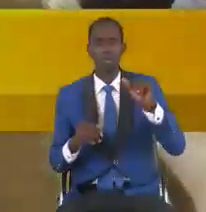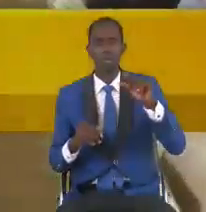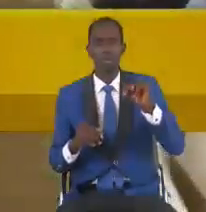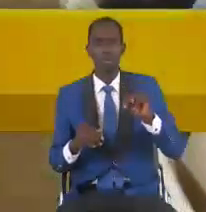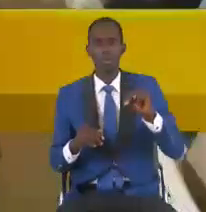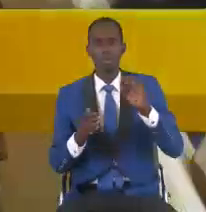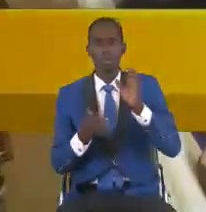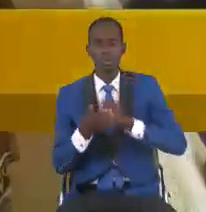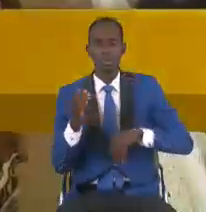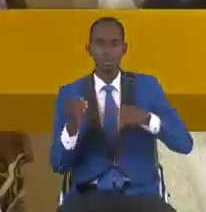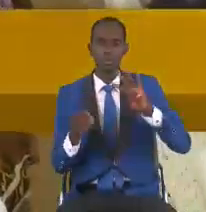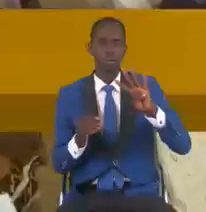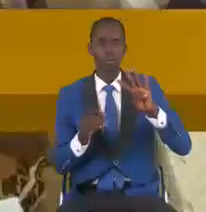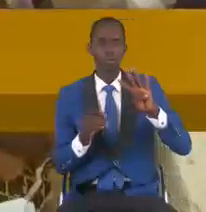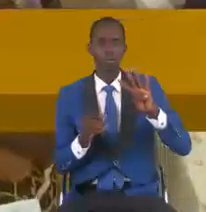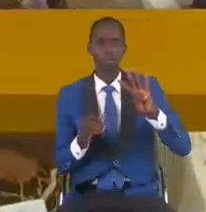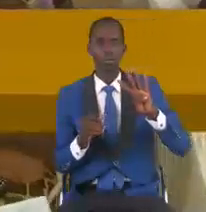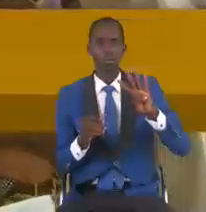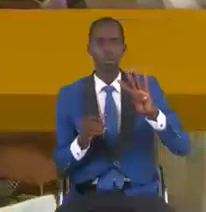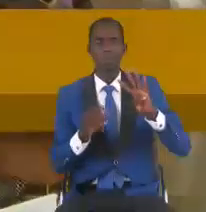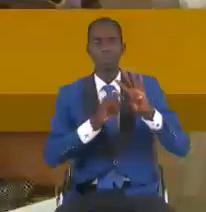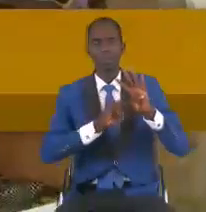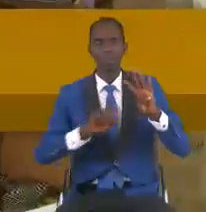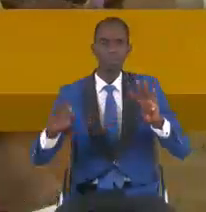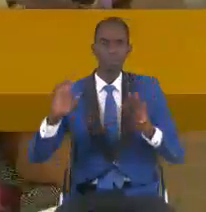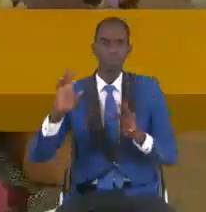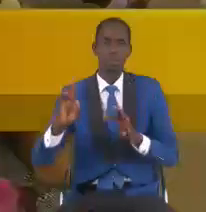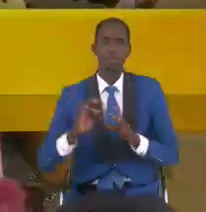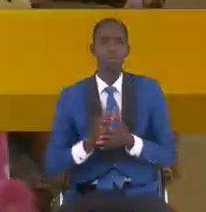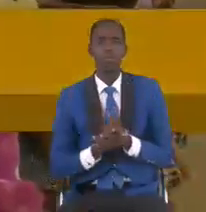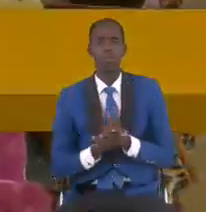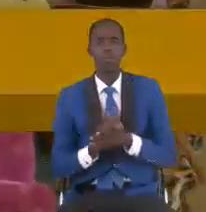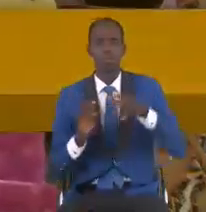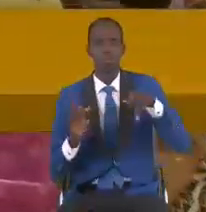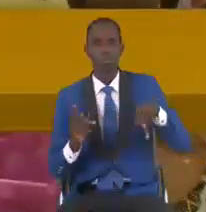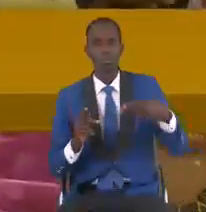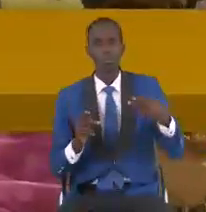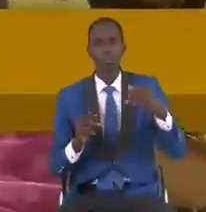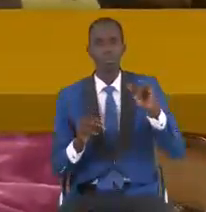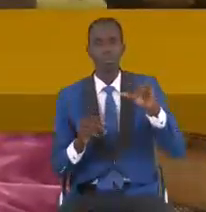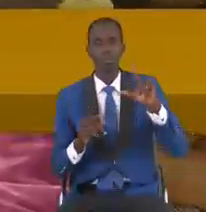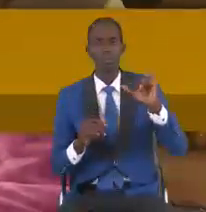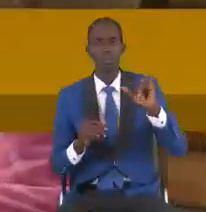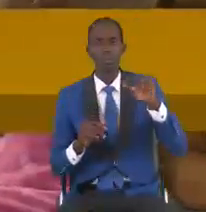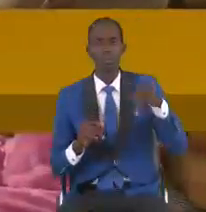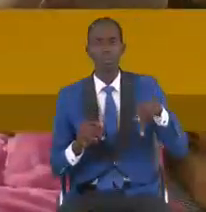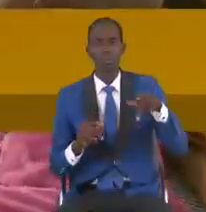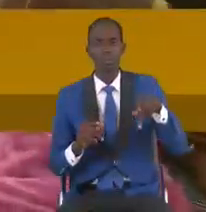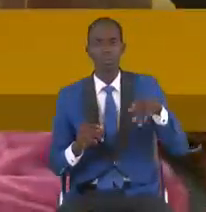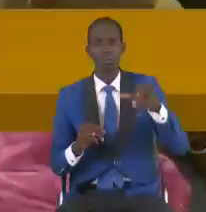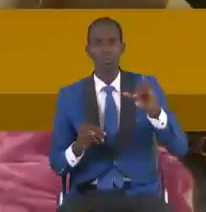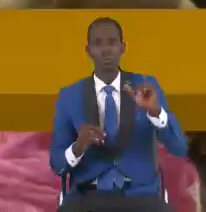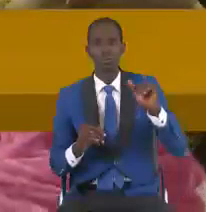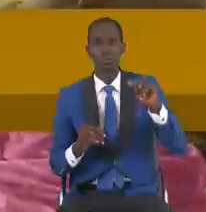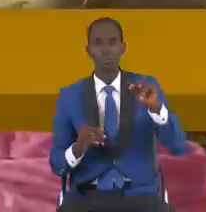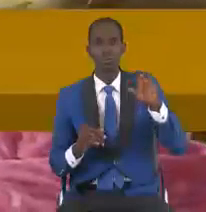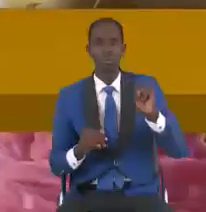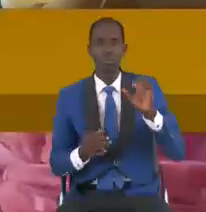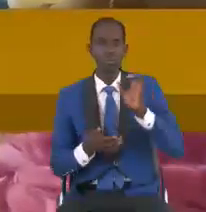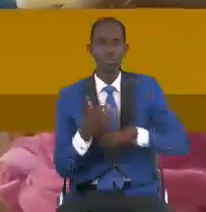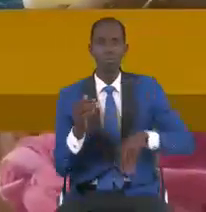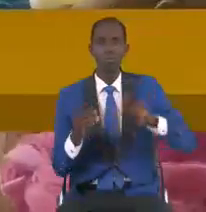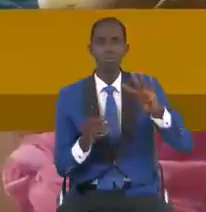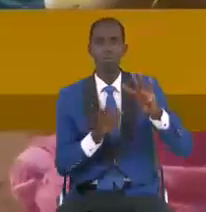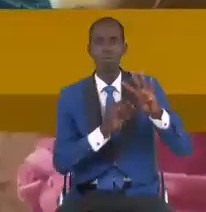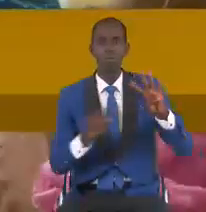In there in verse 7, Philippians chapter 4, Looking at verse 7, it says, the